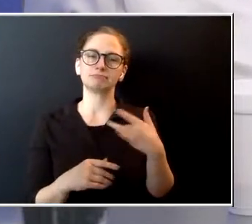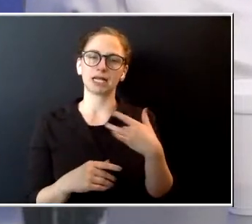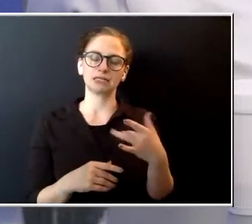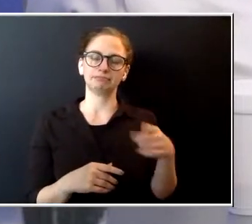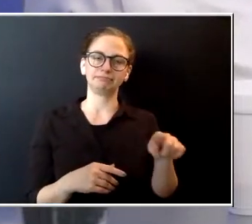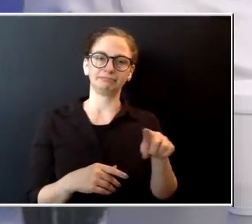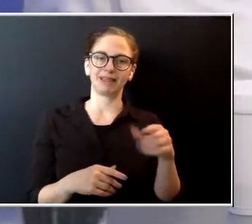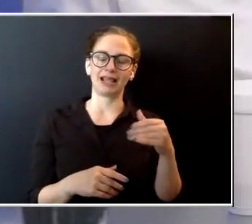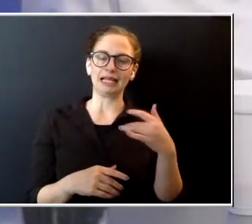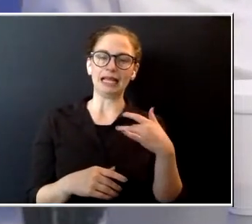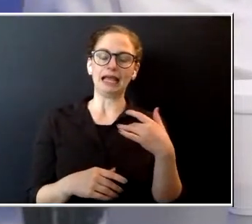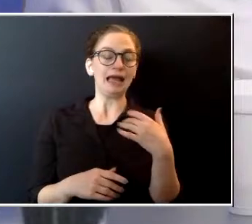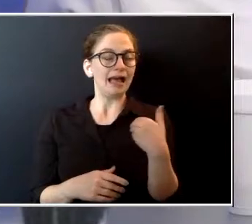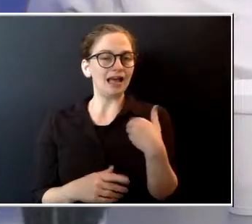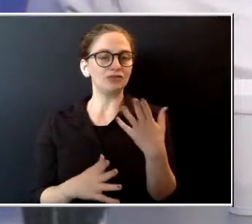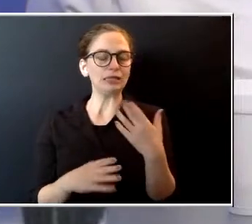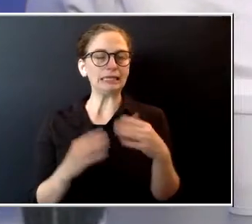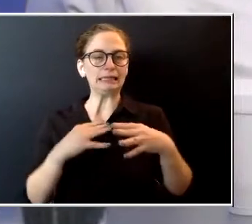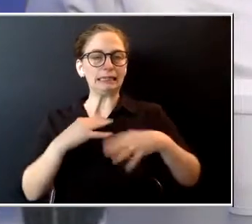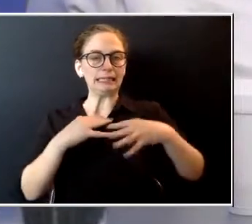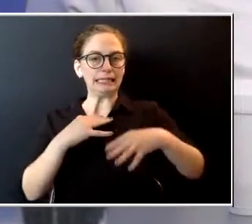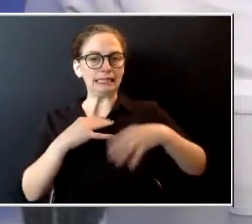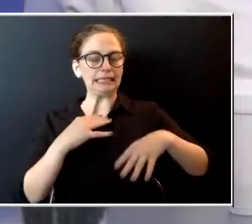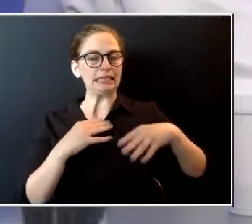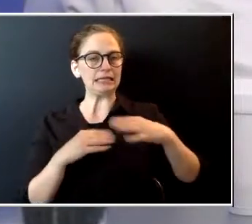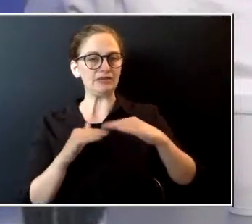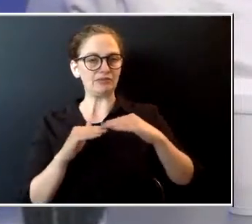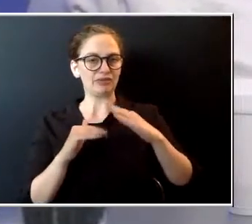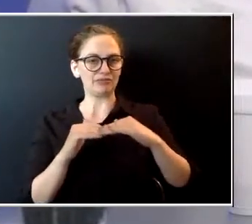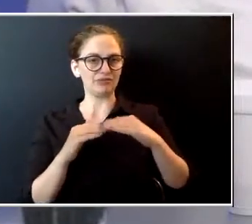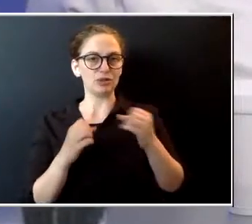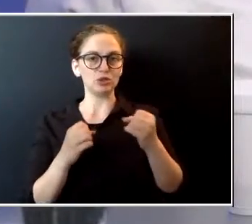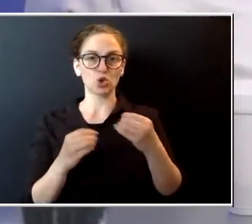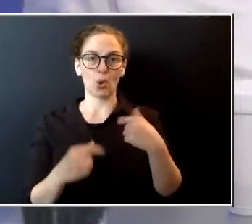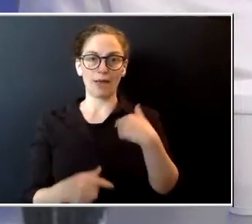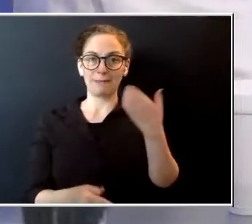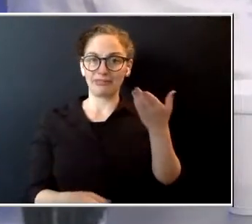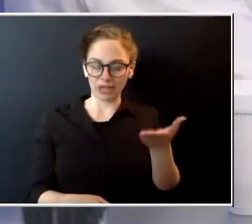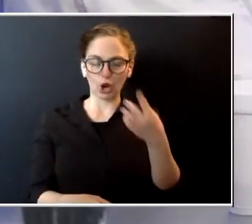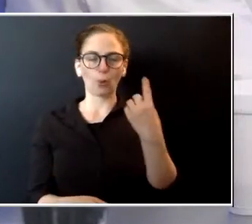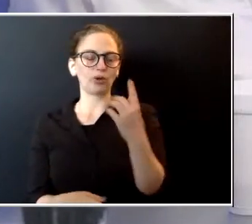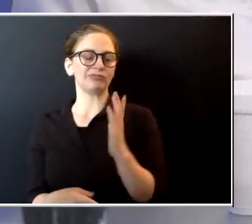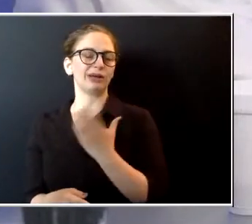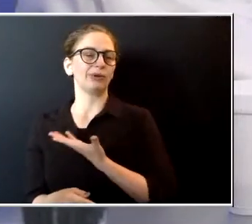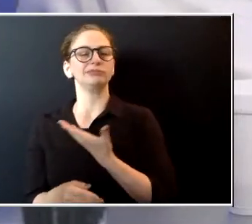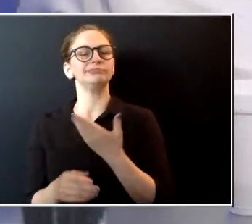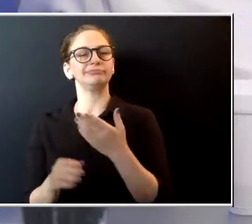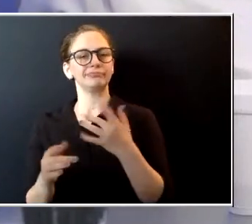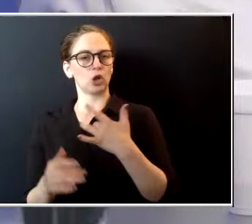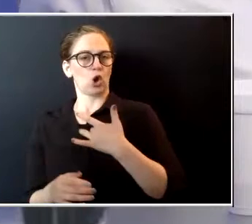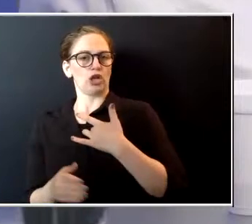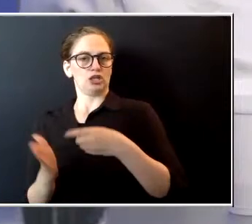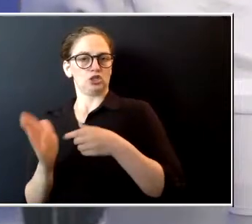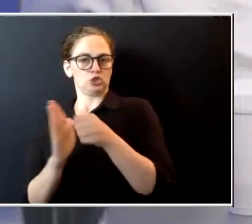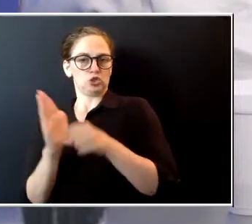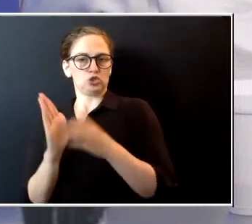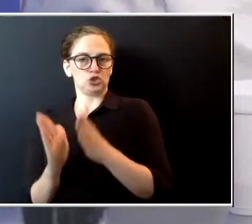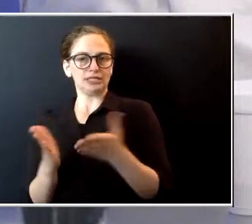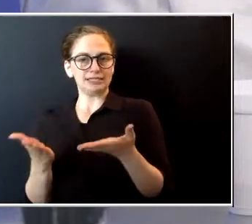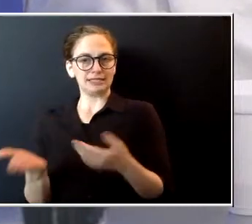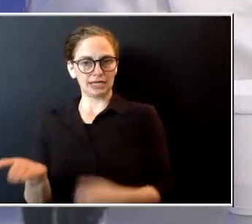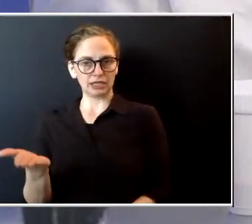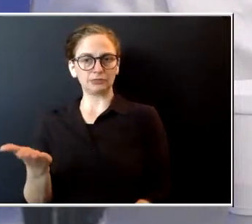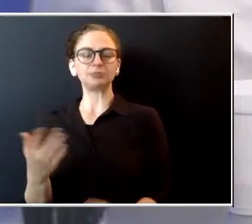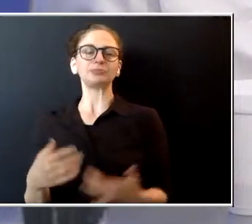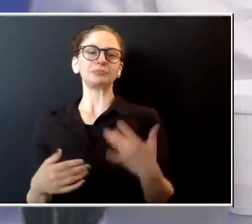and you'll see me on the left and Dr. Tripp Zorn, one of our cardiac surgeons. These procedures are often done with an interventional cardiologist and a cardiac